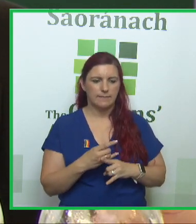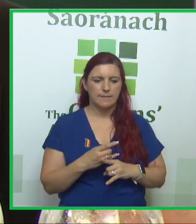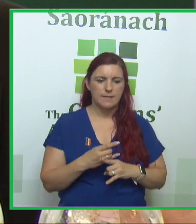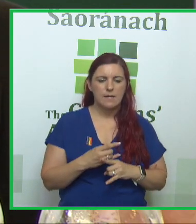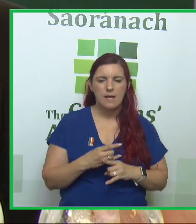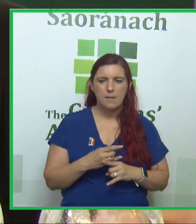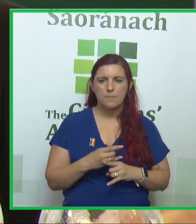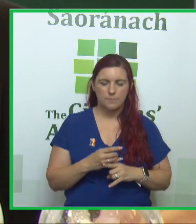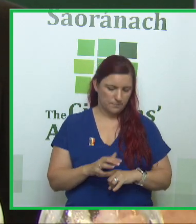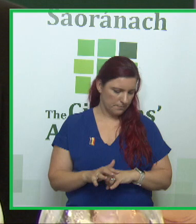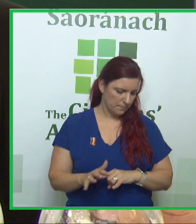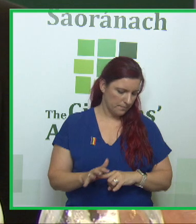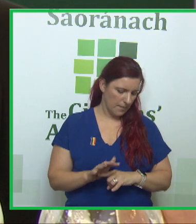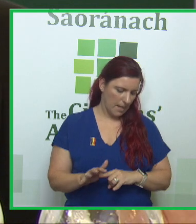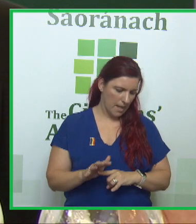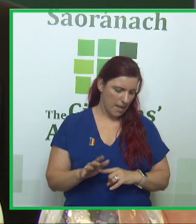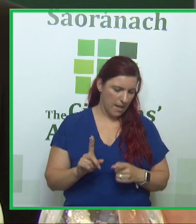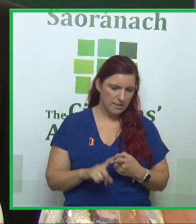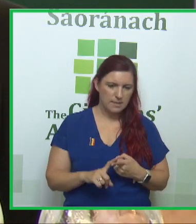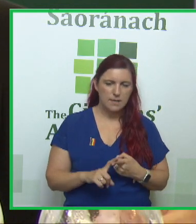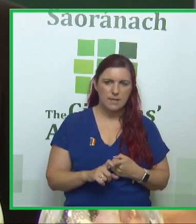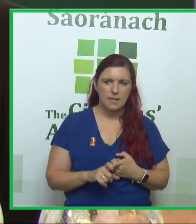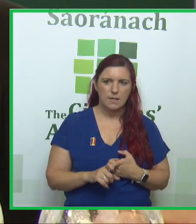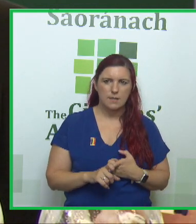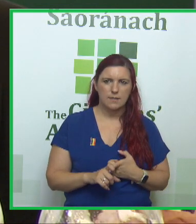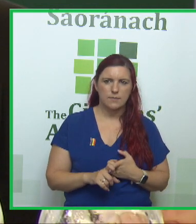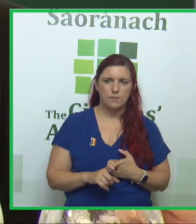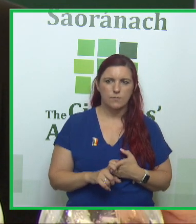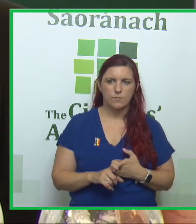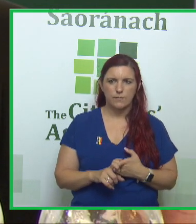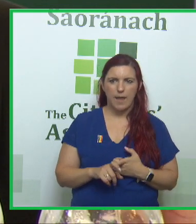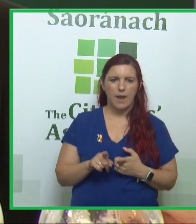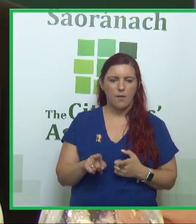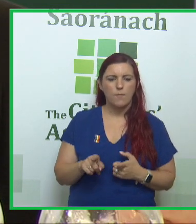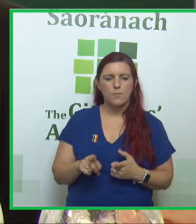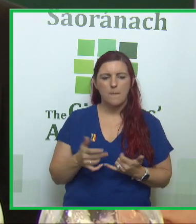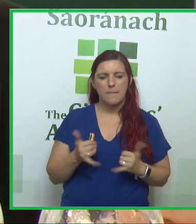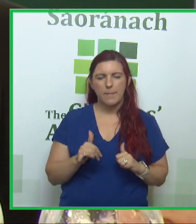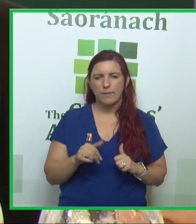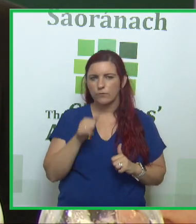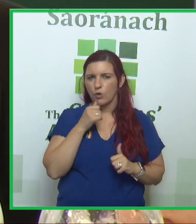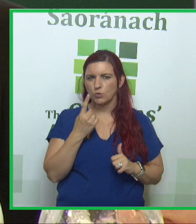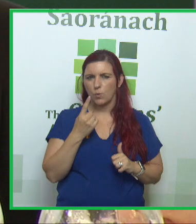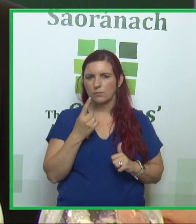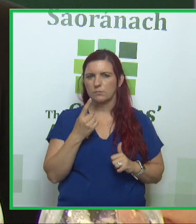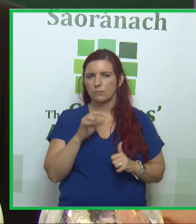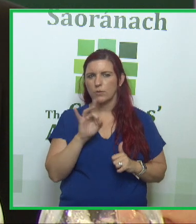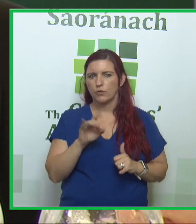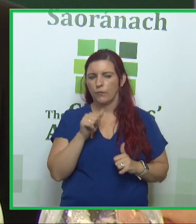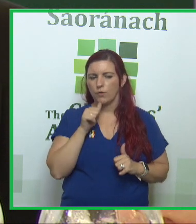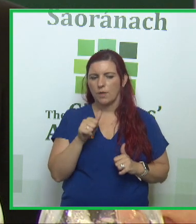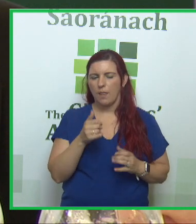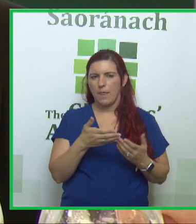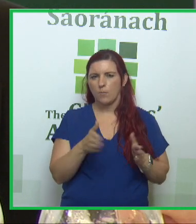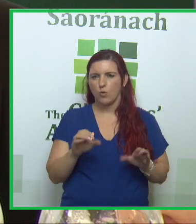society, I'll point as well, and then can safety be guaranteed? So maybe just take the first and first and the whole wider societal